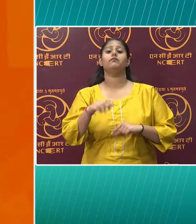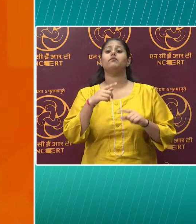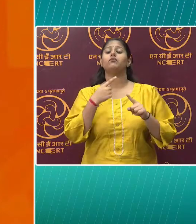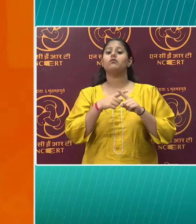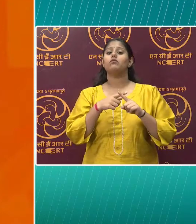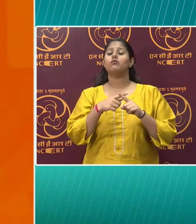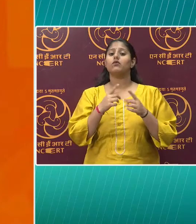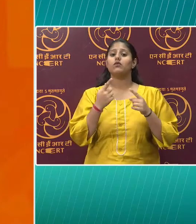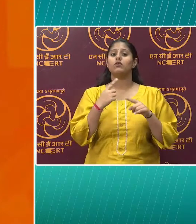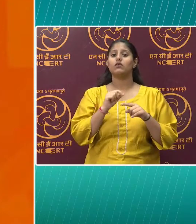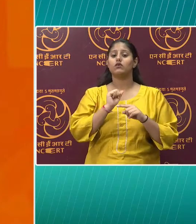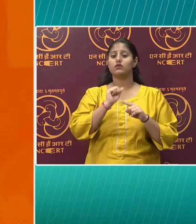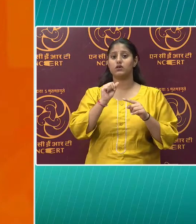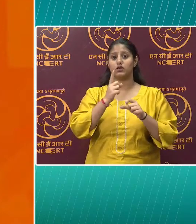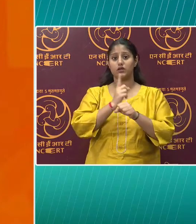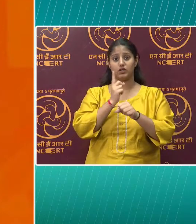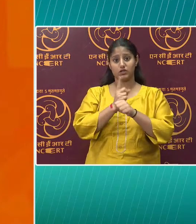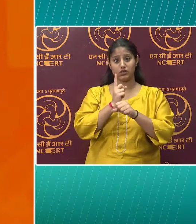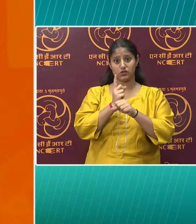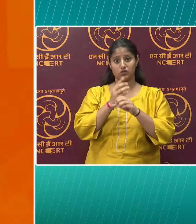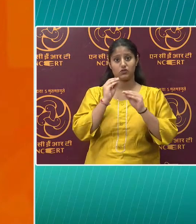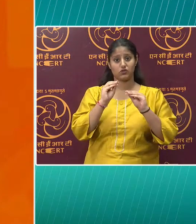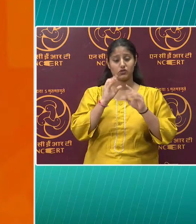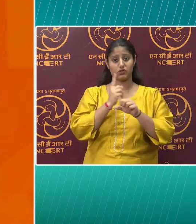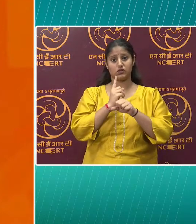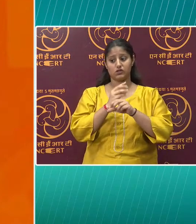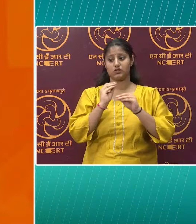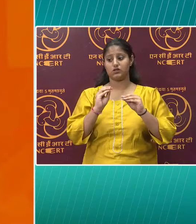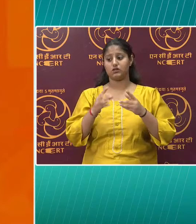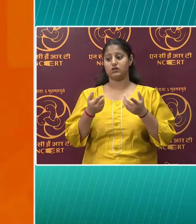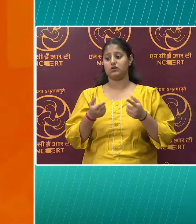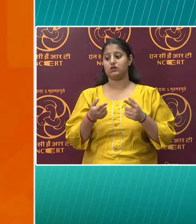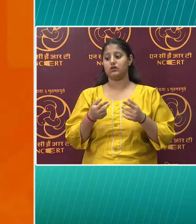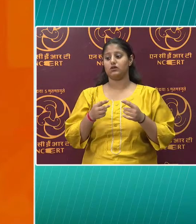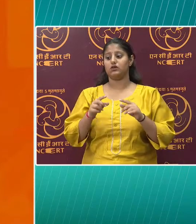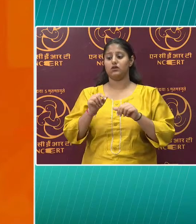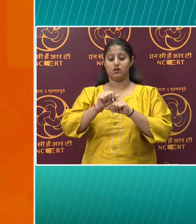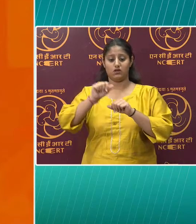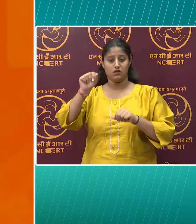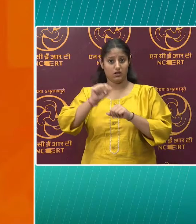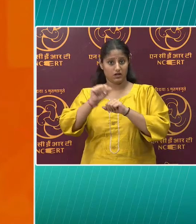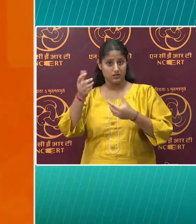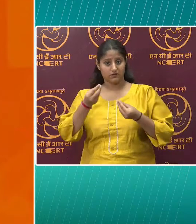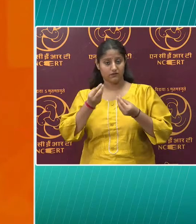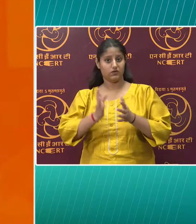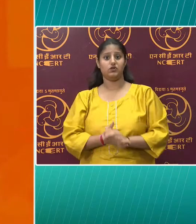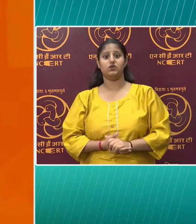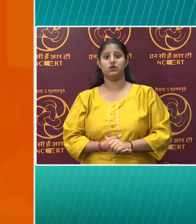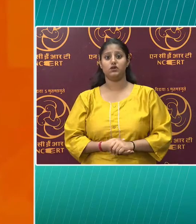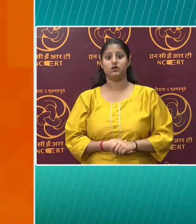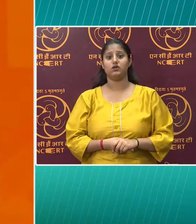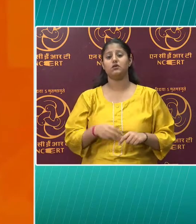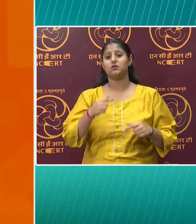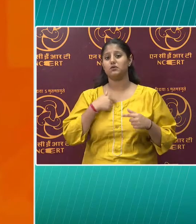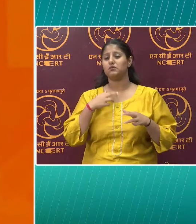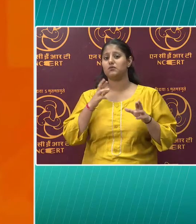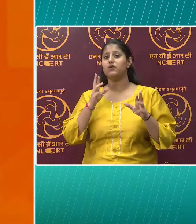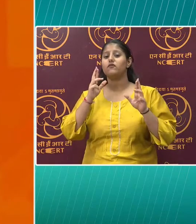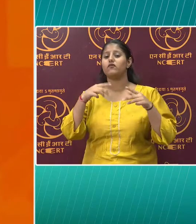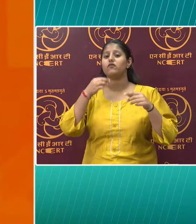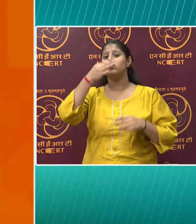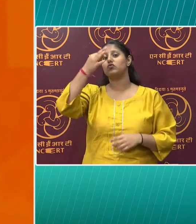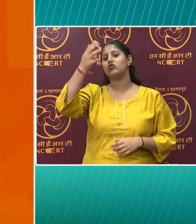in both the teaching learning as well as the assessment and certification. Yeah. So we expect that in future